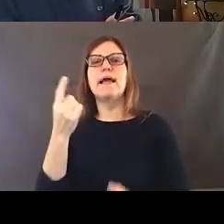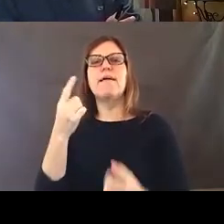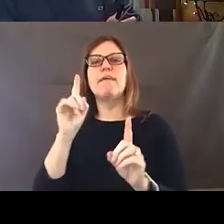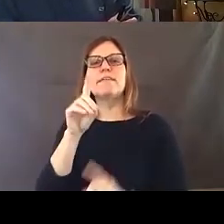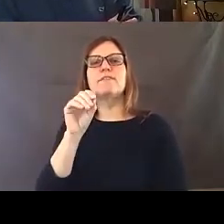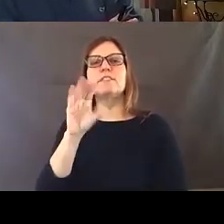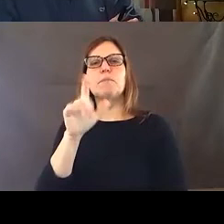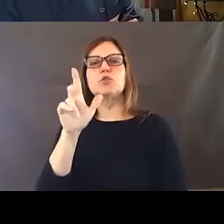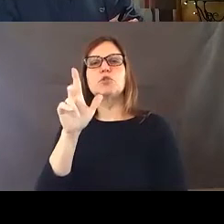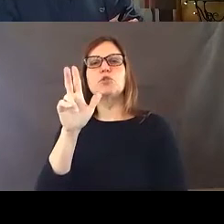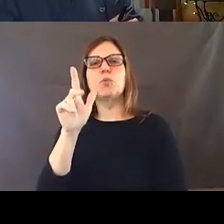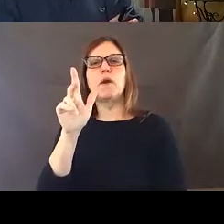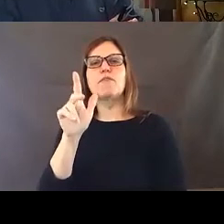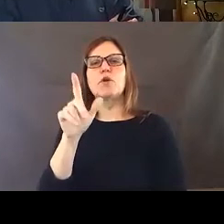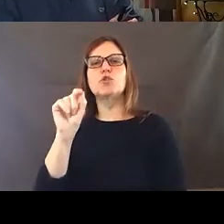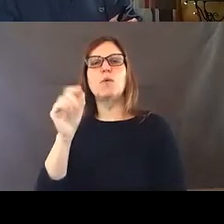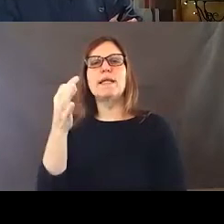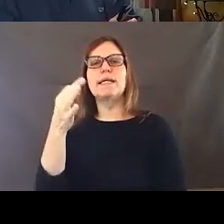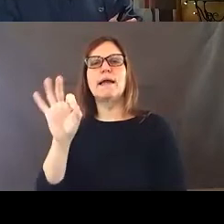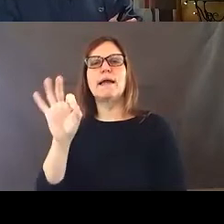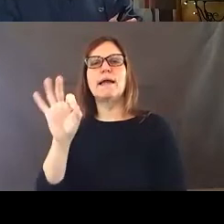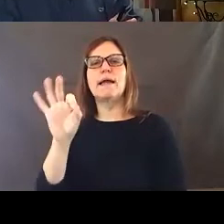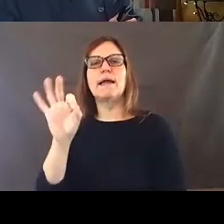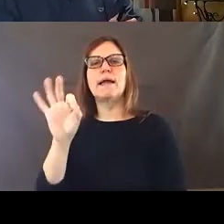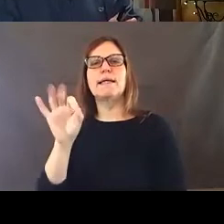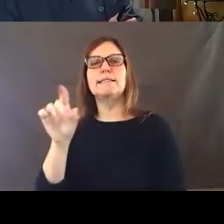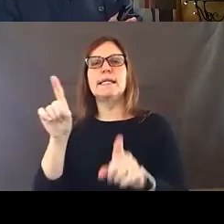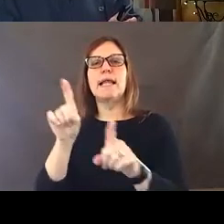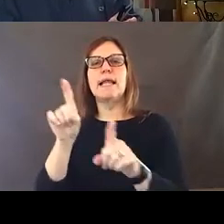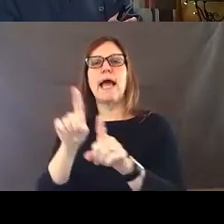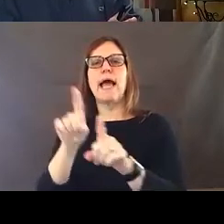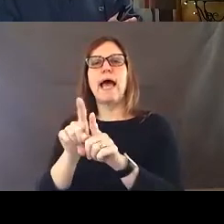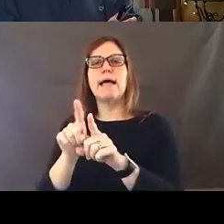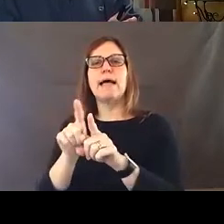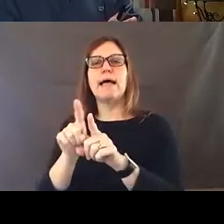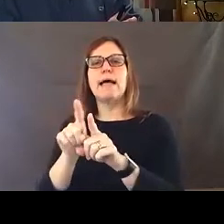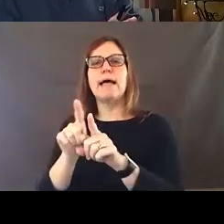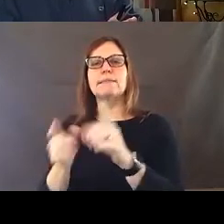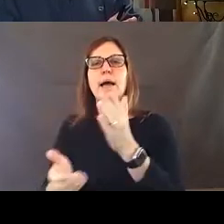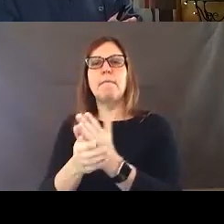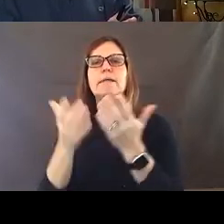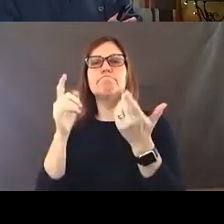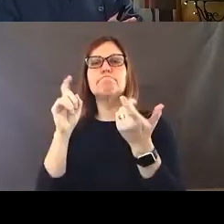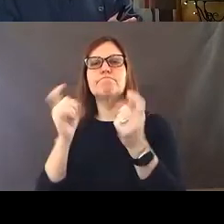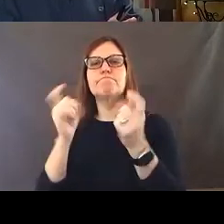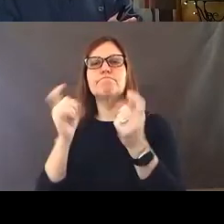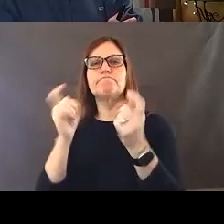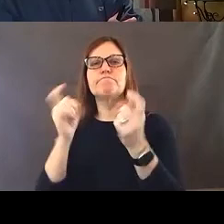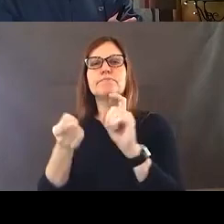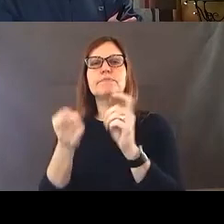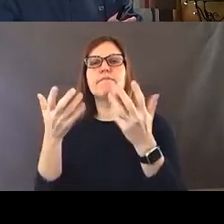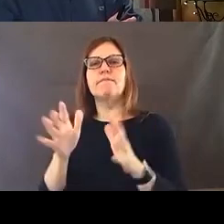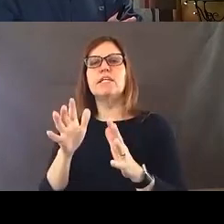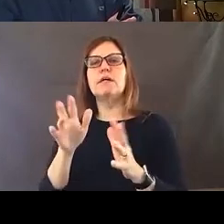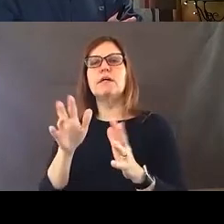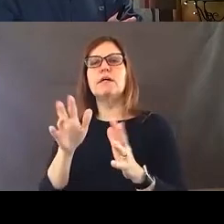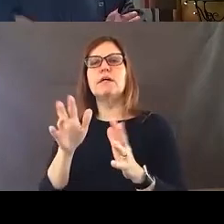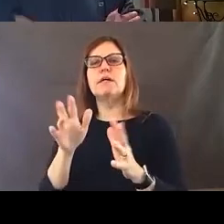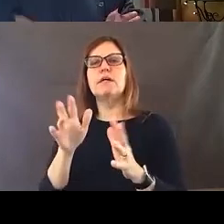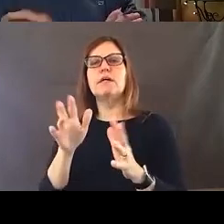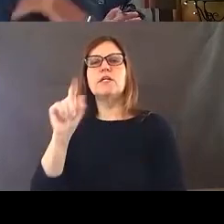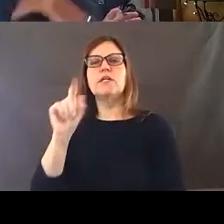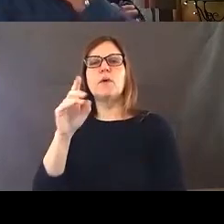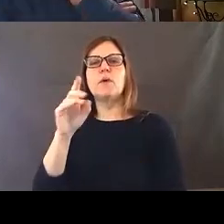23rd, 2019, as amended, entitled Resolution Adopting and Approving the 2020 Capital Budget and the 2020